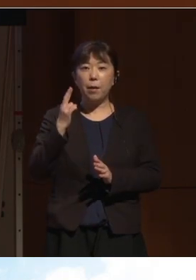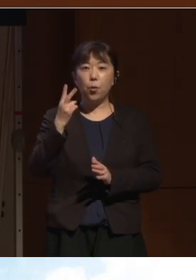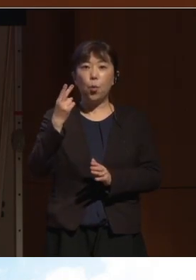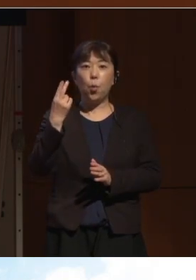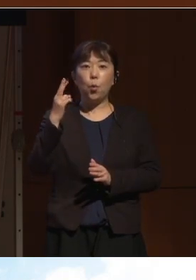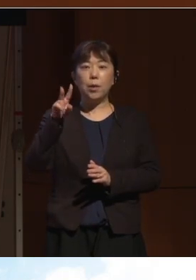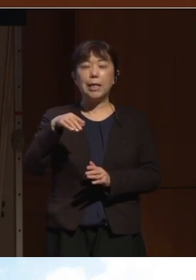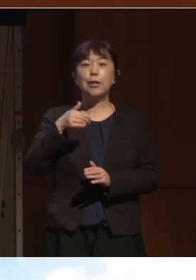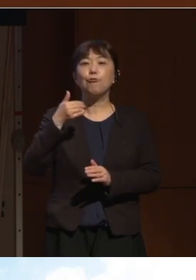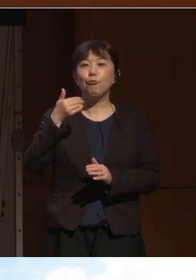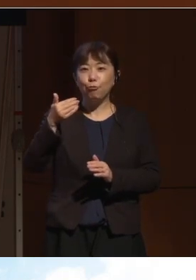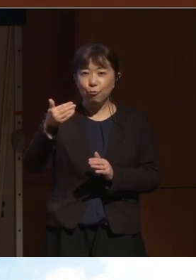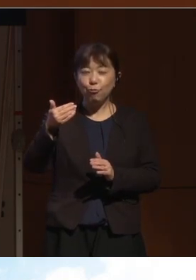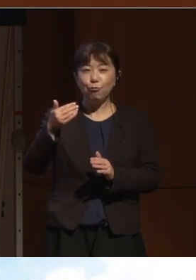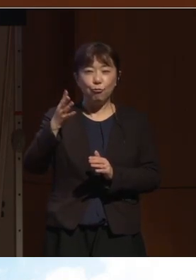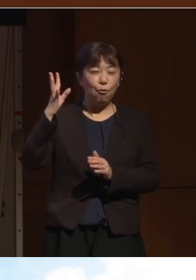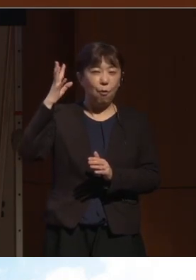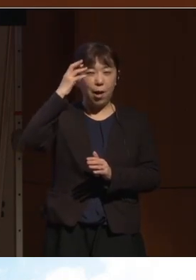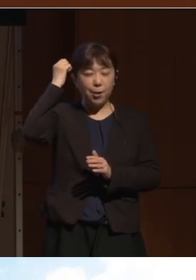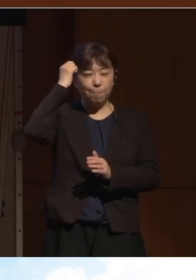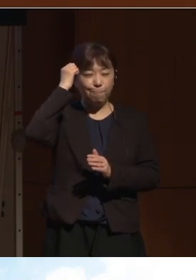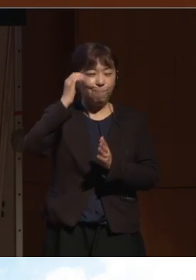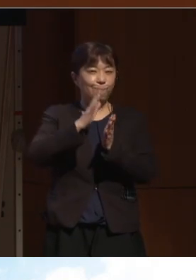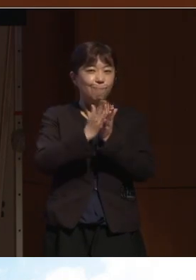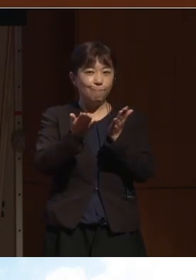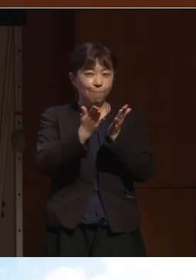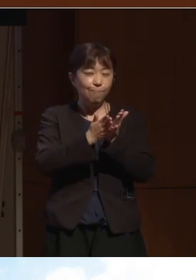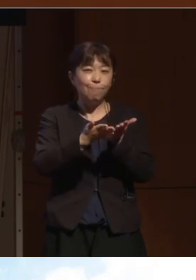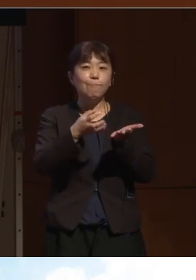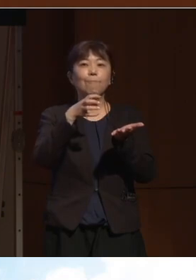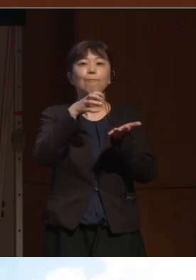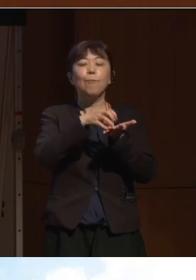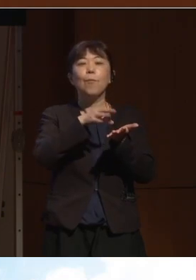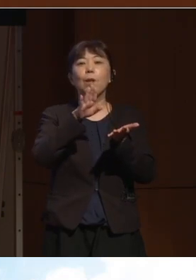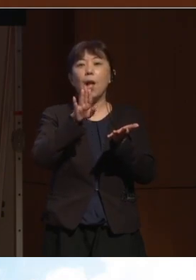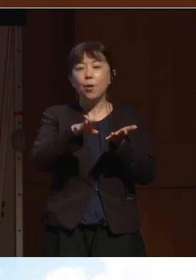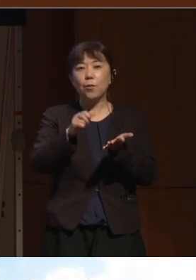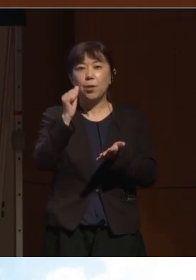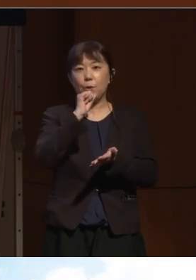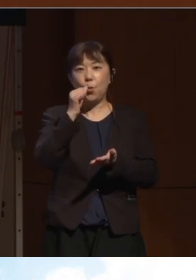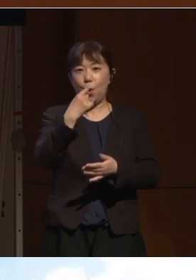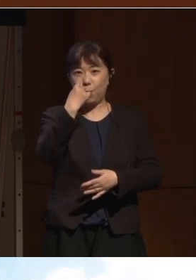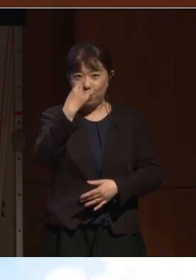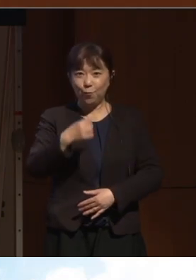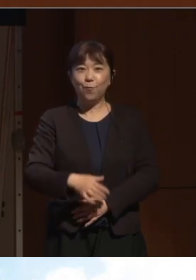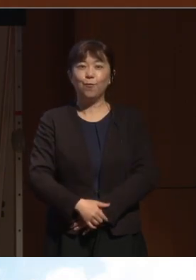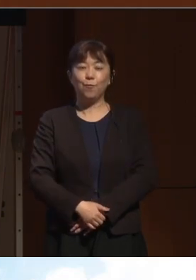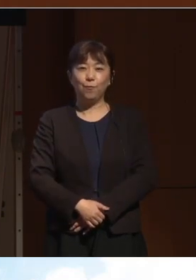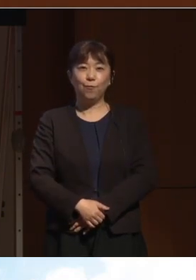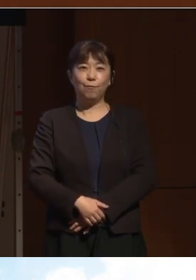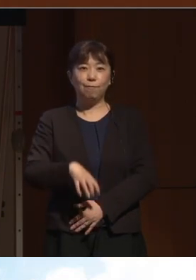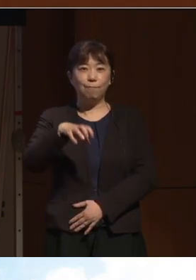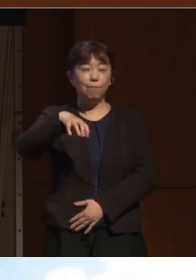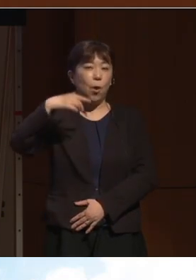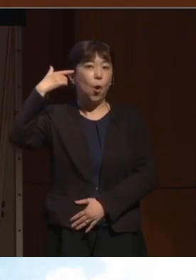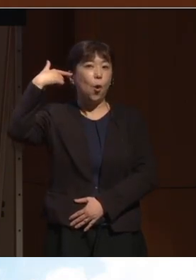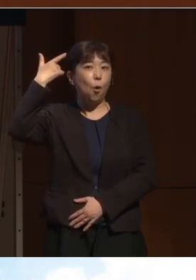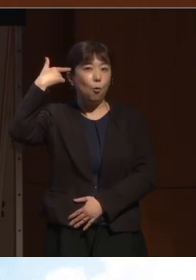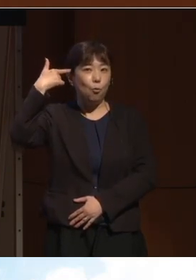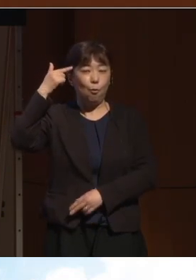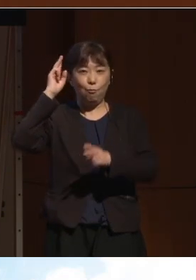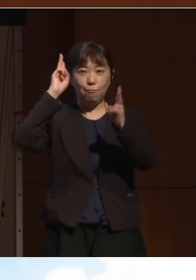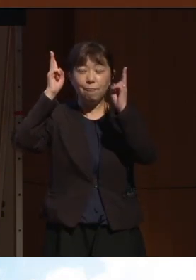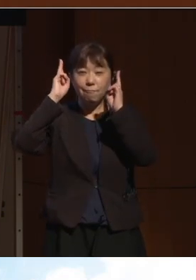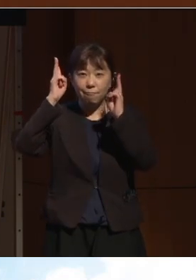pleased that AMED decided to have its European office base in London and was there at the launch of the London office in 2017.